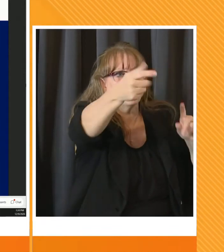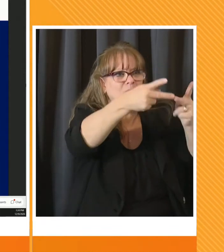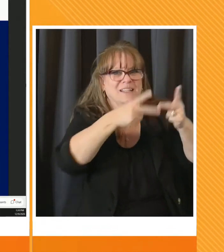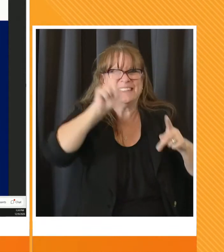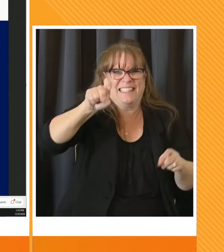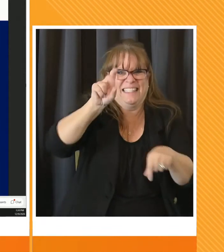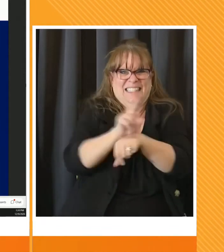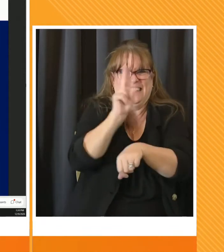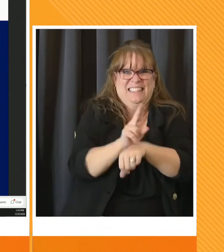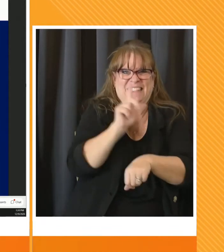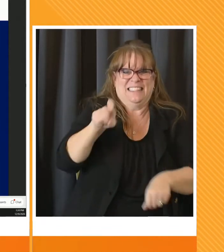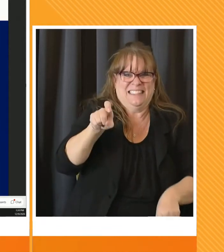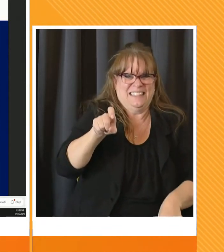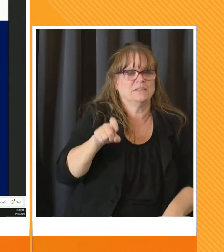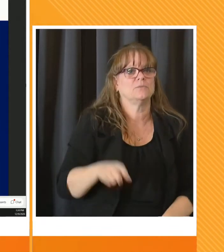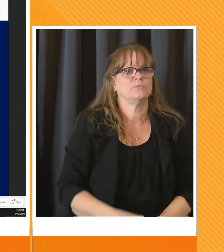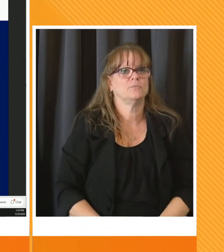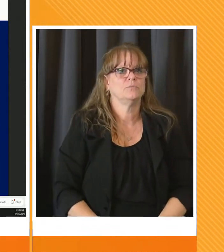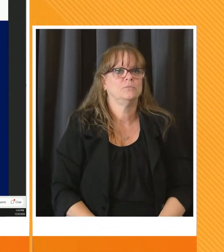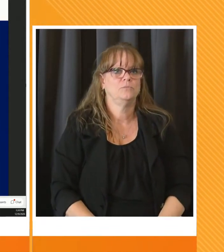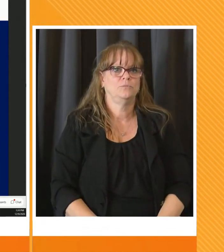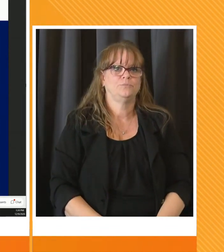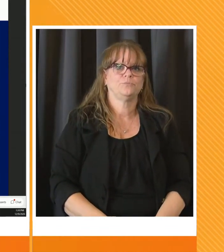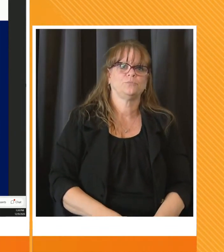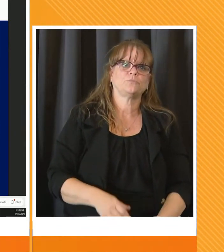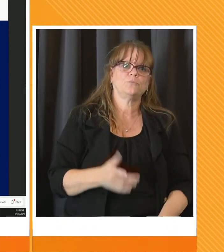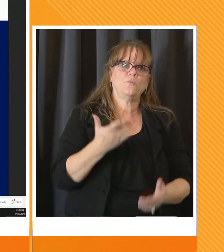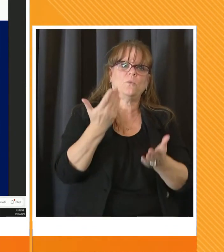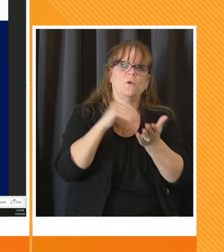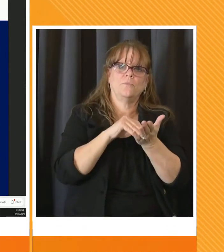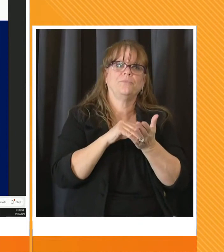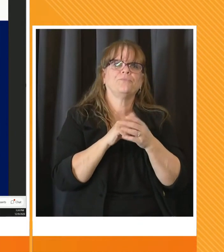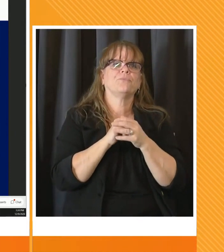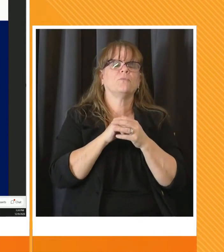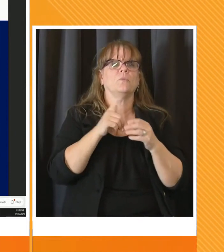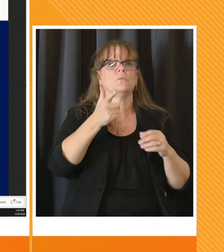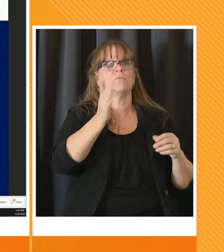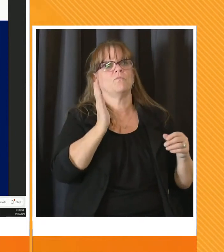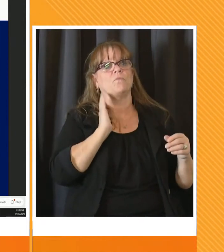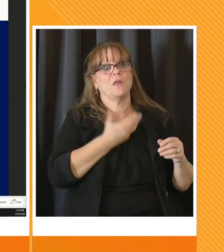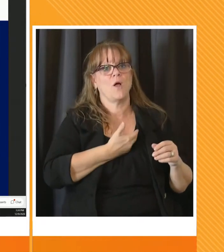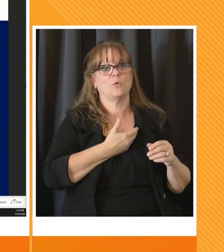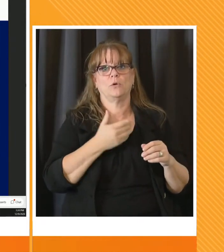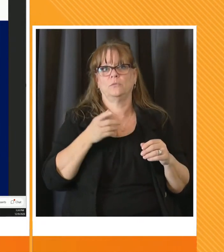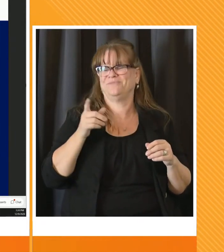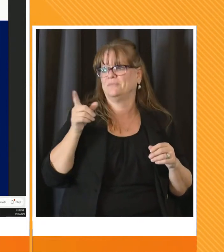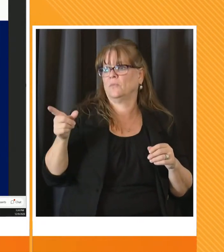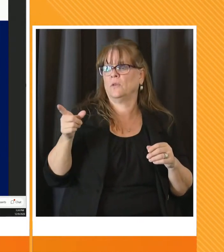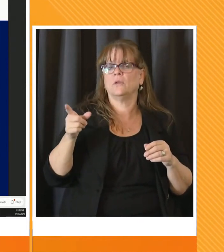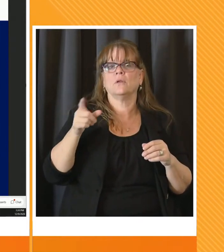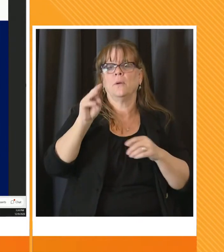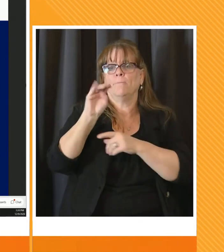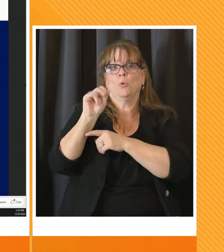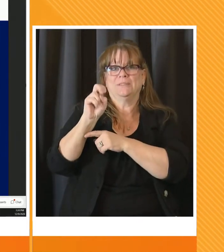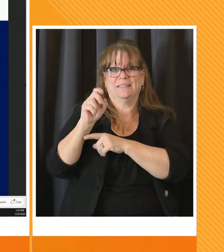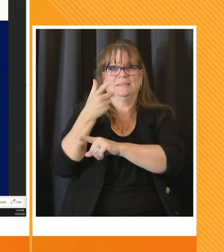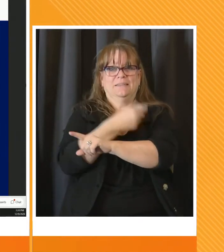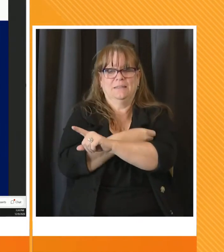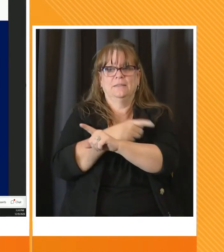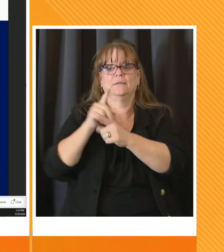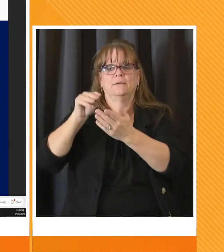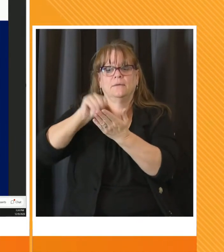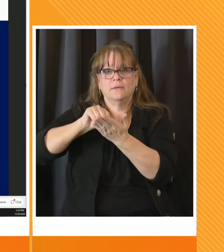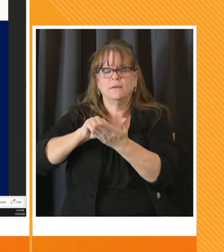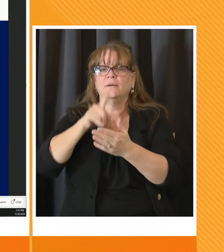Every Coloradan's immunization records are confidential, personal, private information that will not be shared publicly,